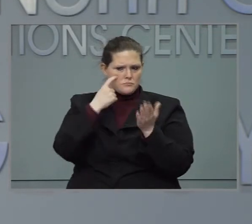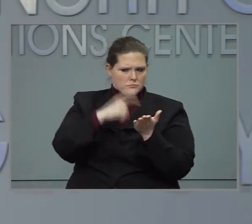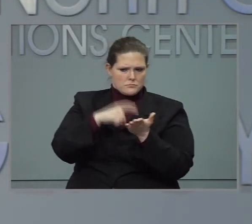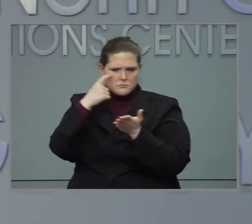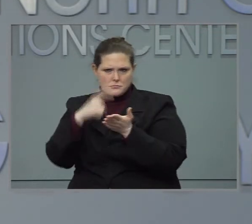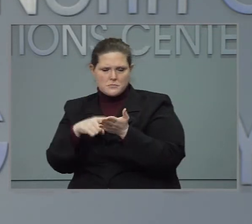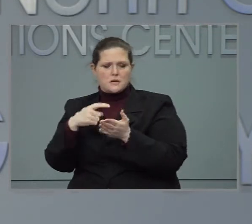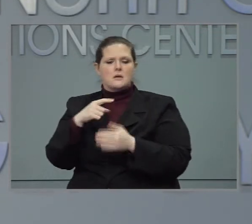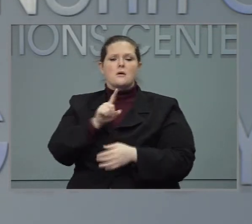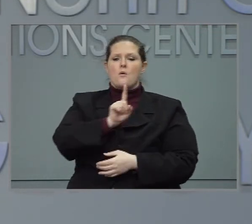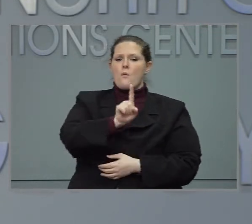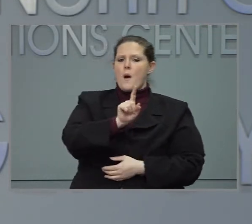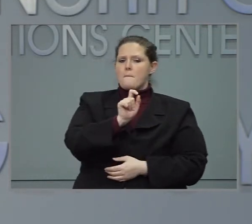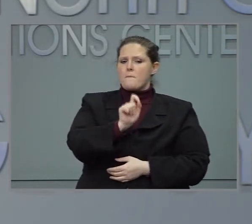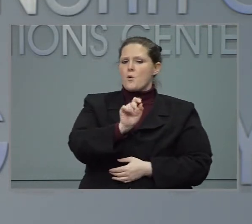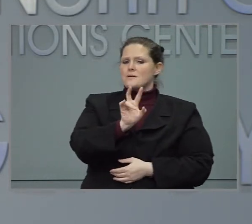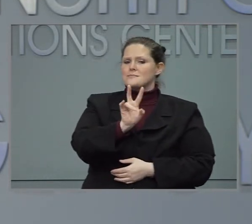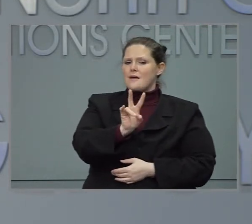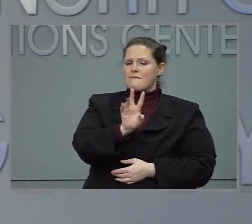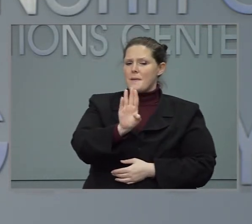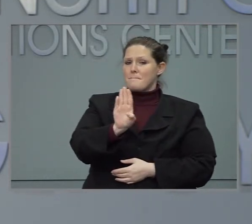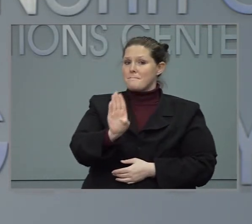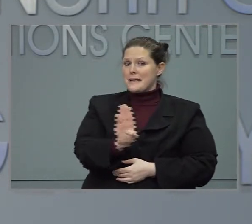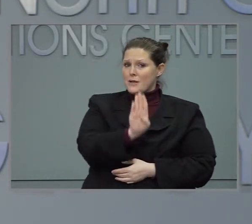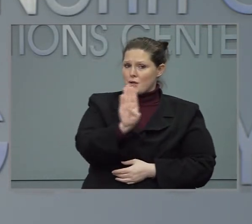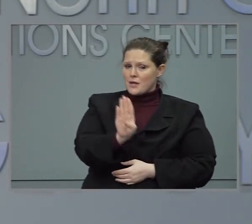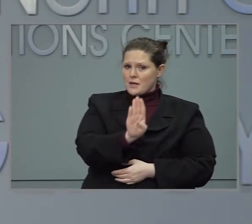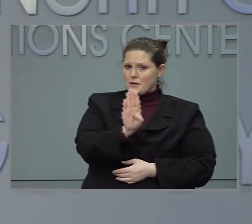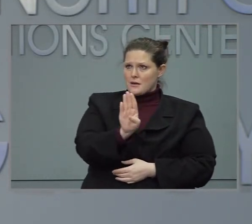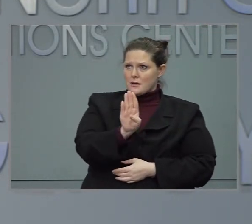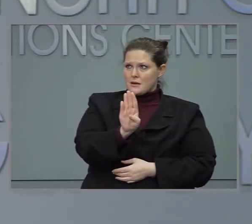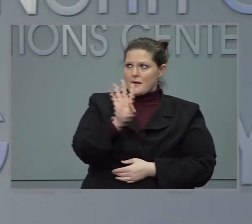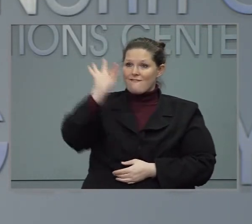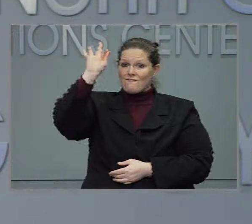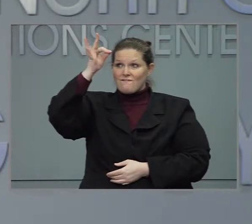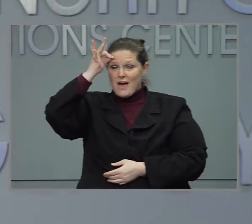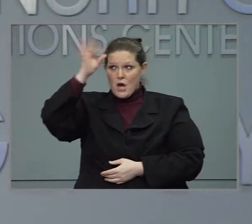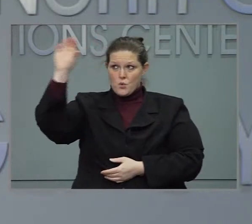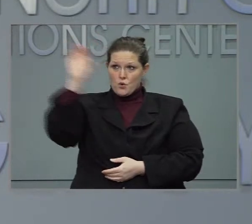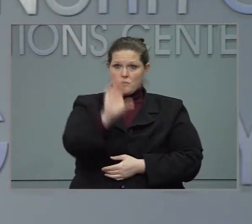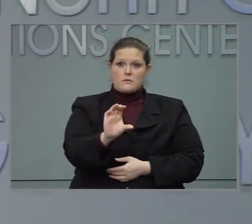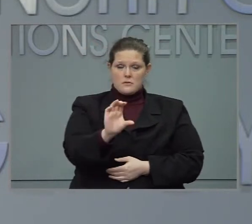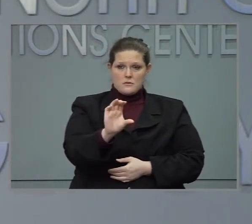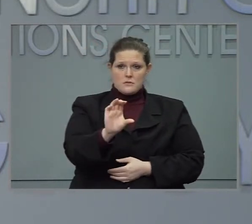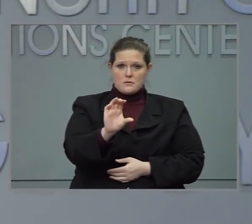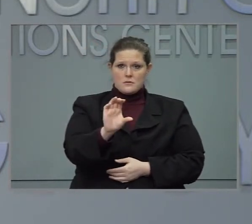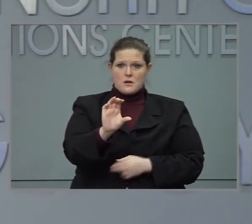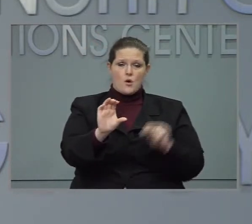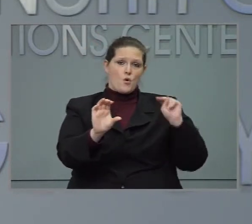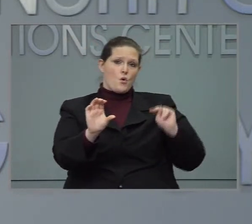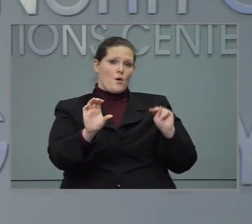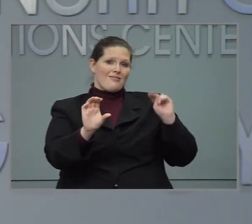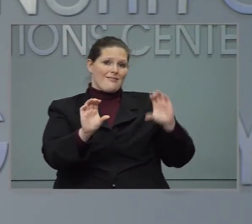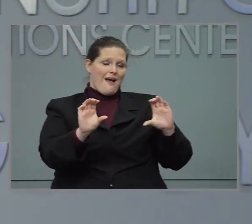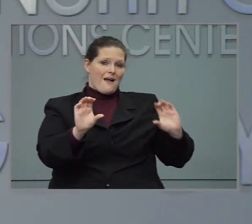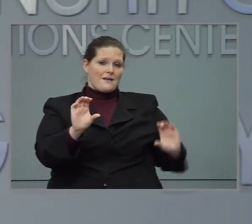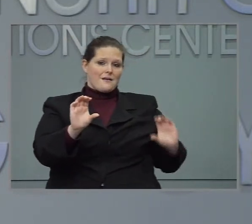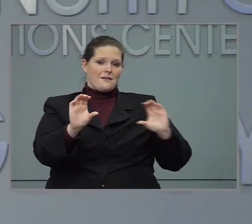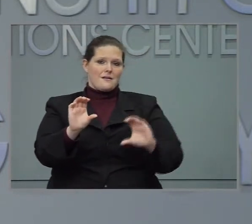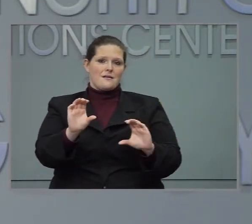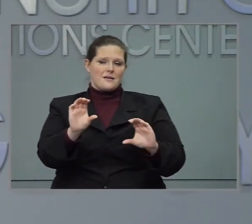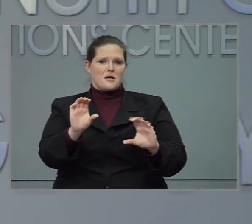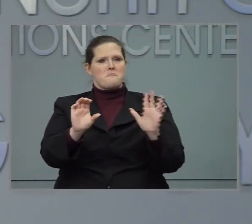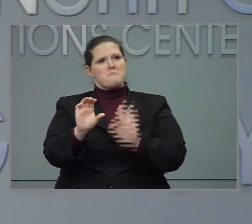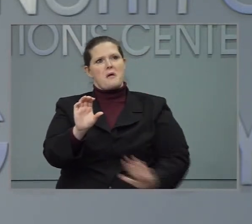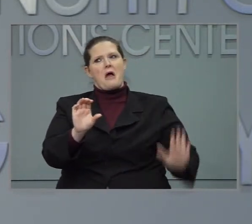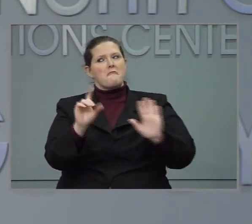about $1.7 billion from the feds, and it would cost North Carolina, I've heard, anywhere